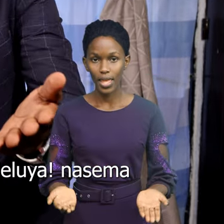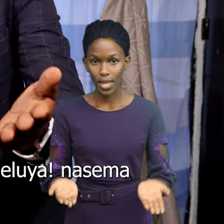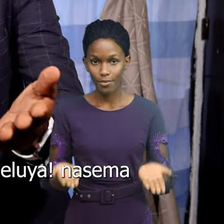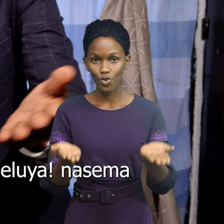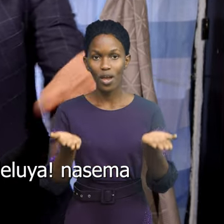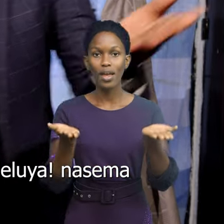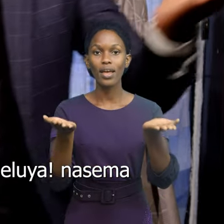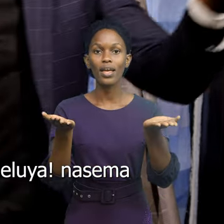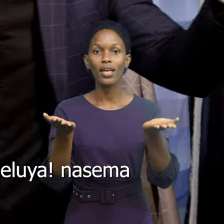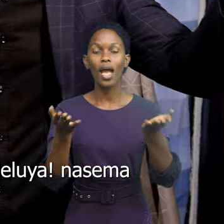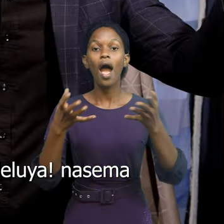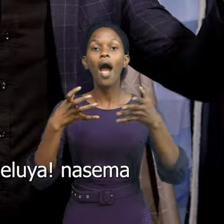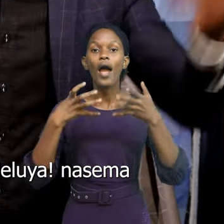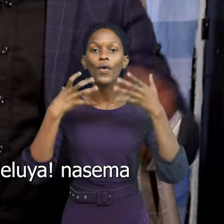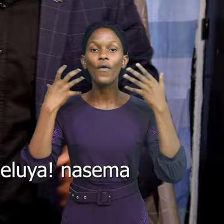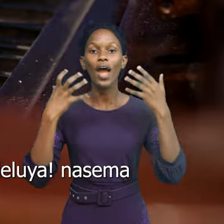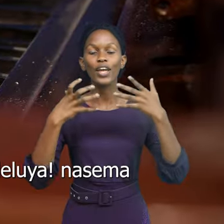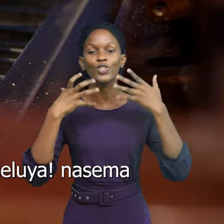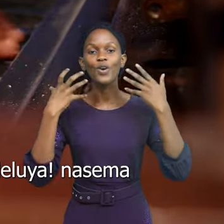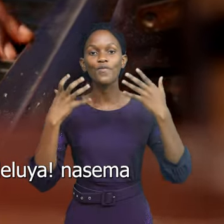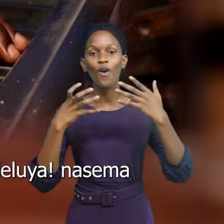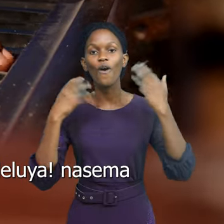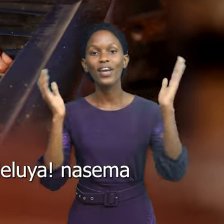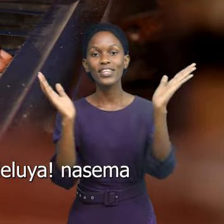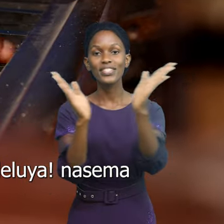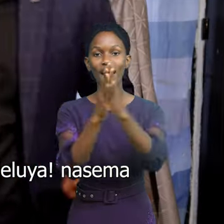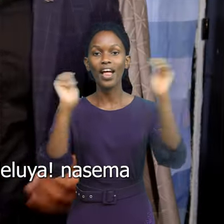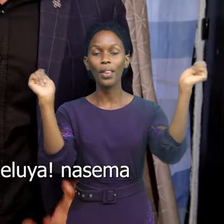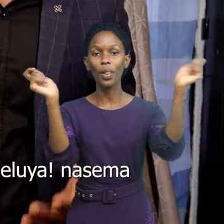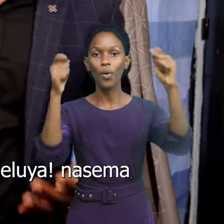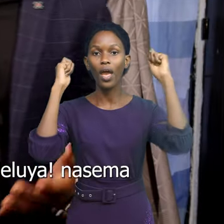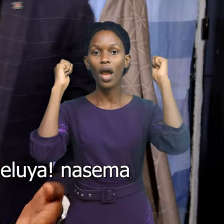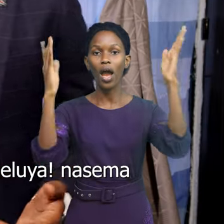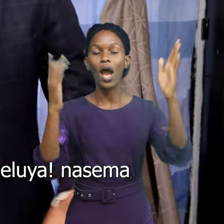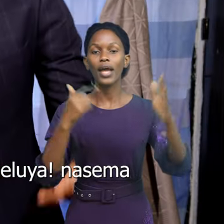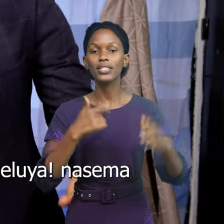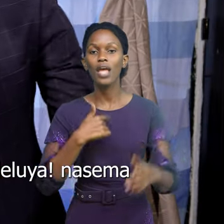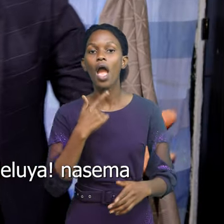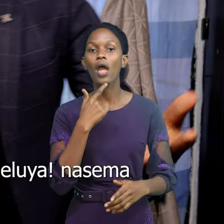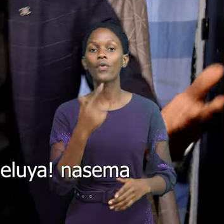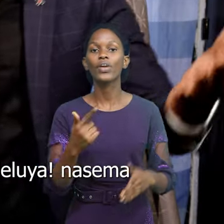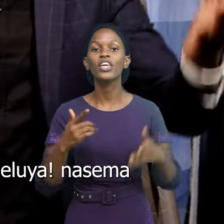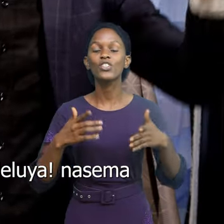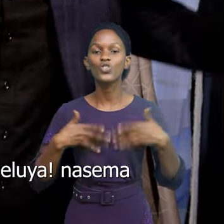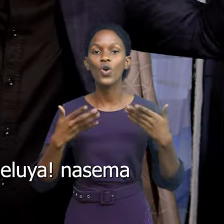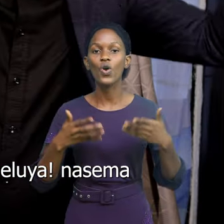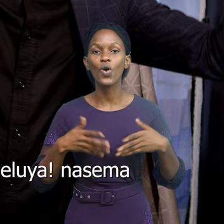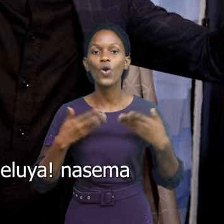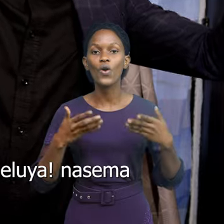Come and lift your hands and rise your voice, hallelujah, I say